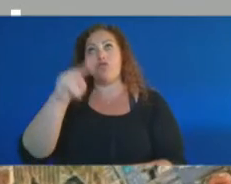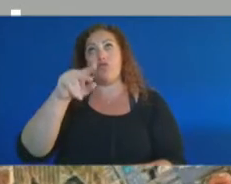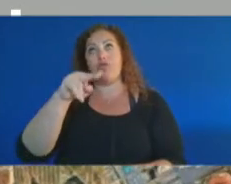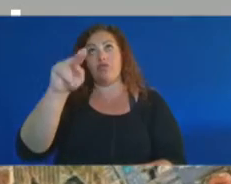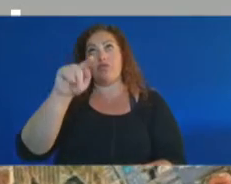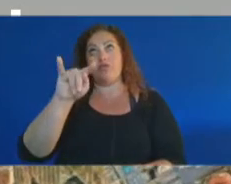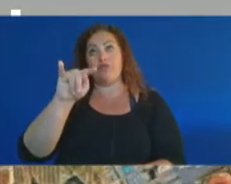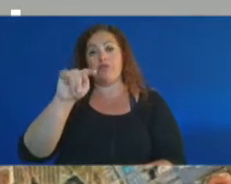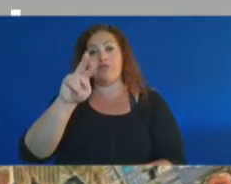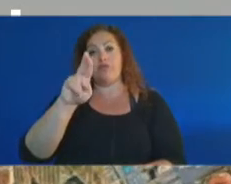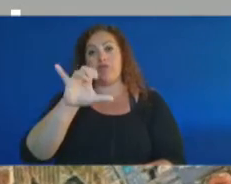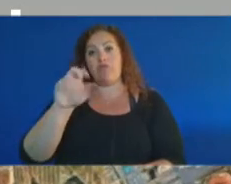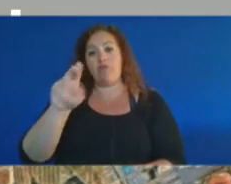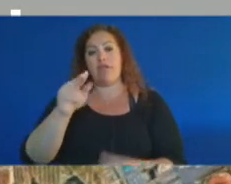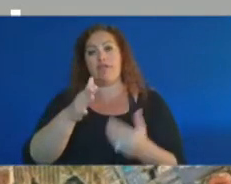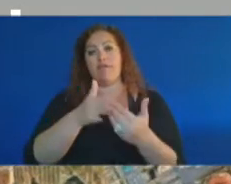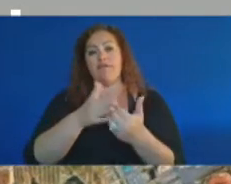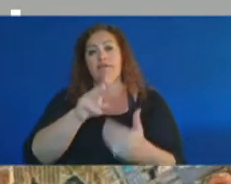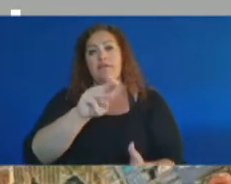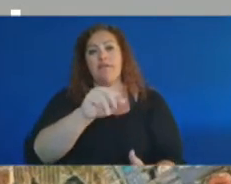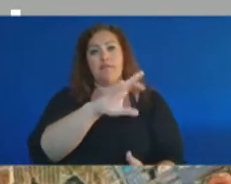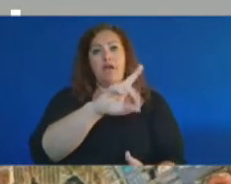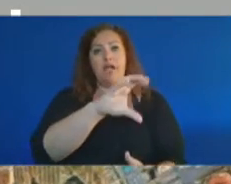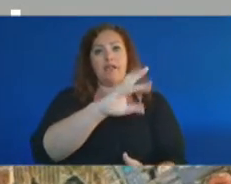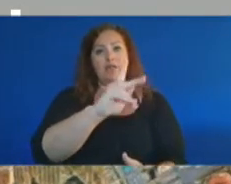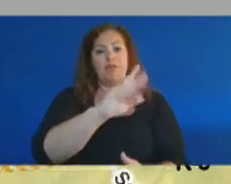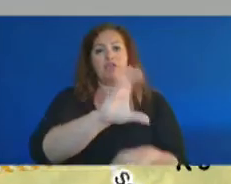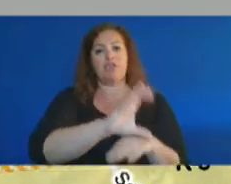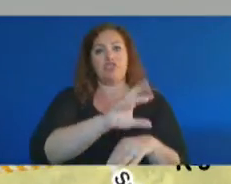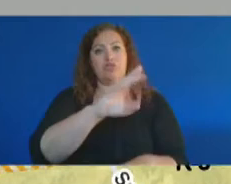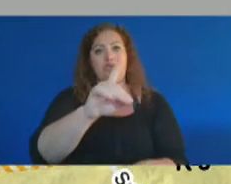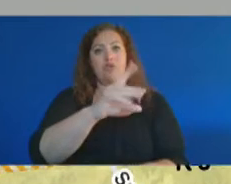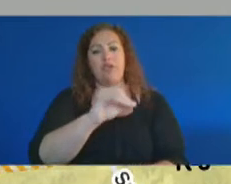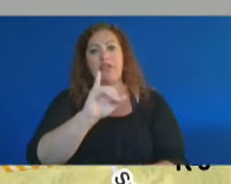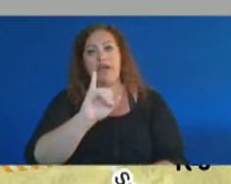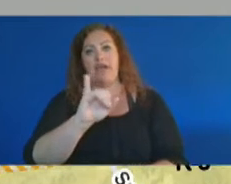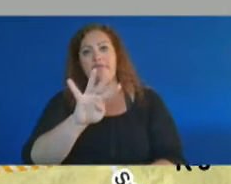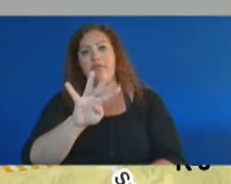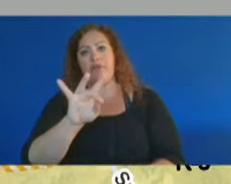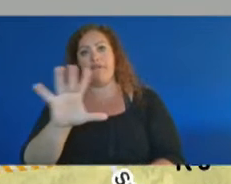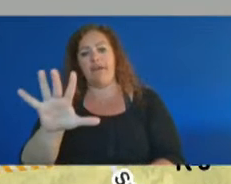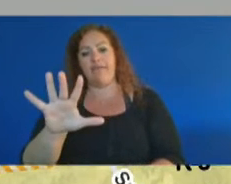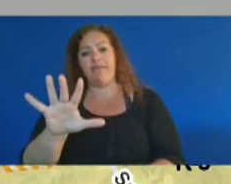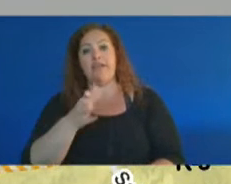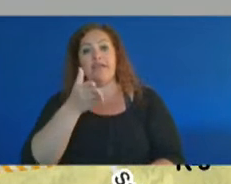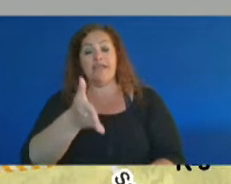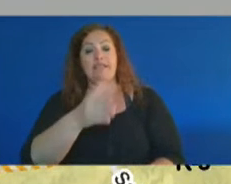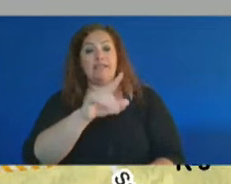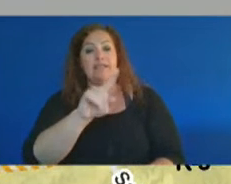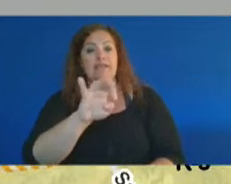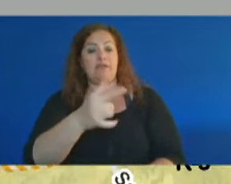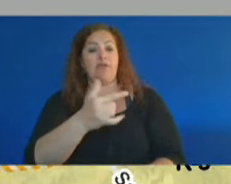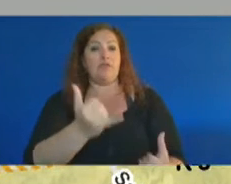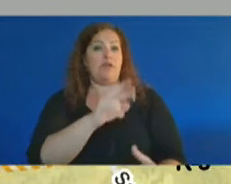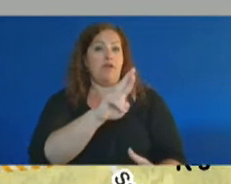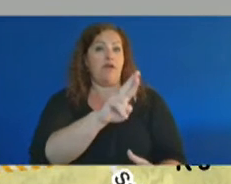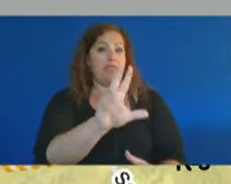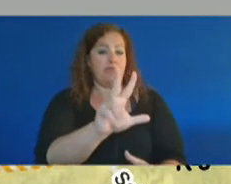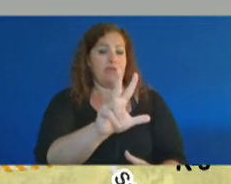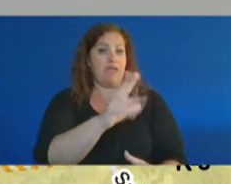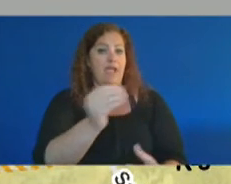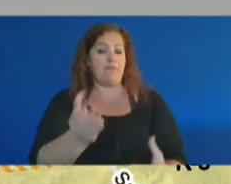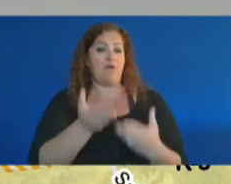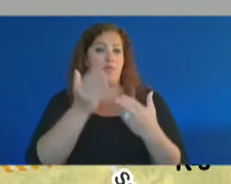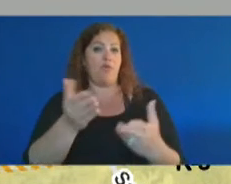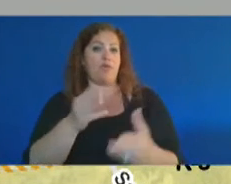that area between merer Creek Church Road um and i485 uh existing zoning is R3 and the proposed zoning is